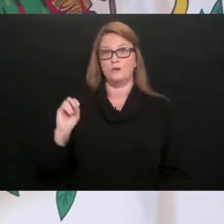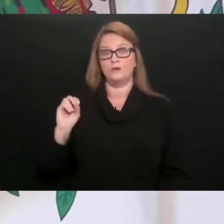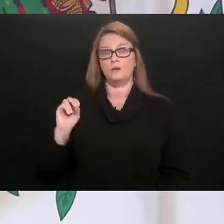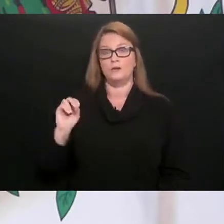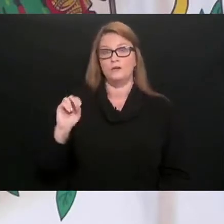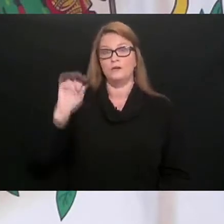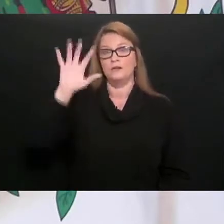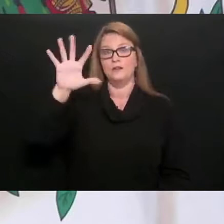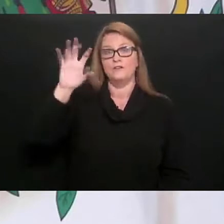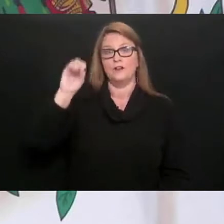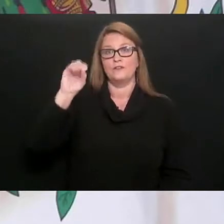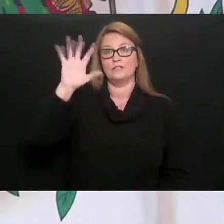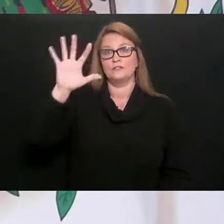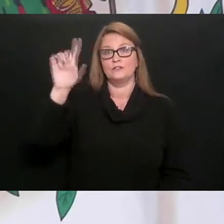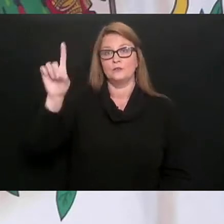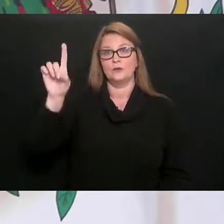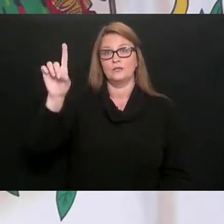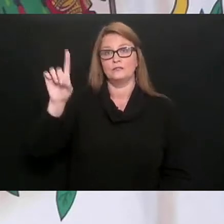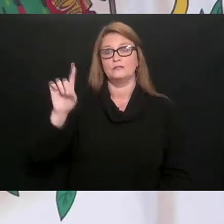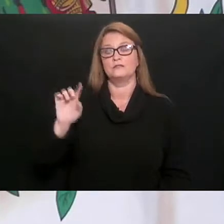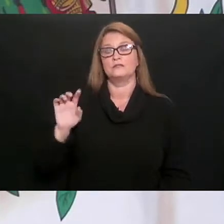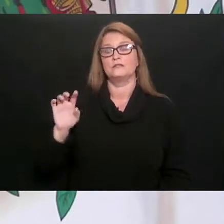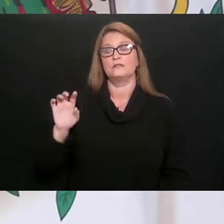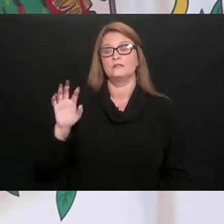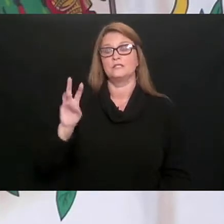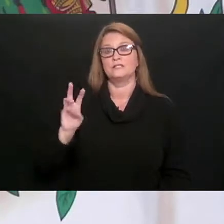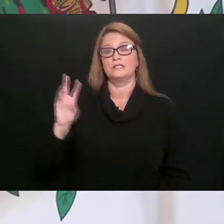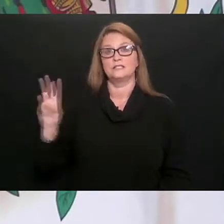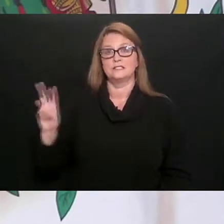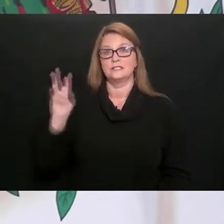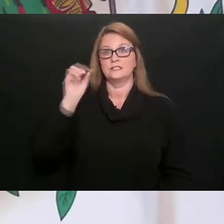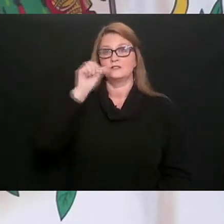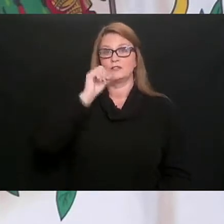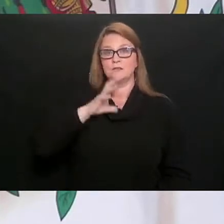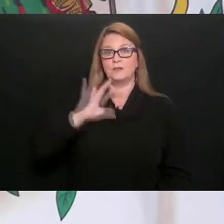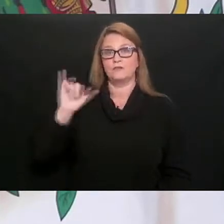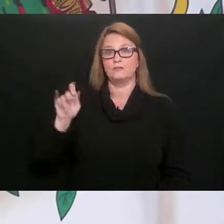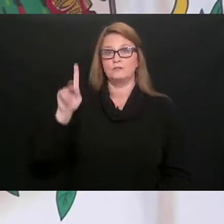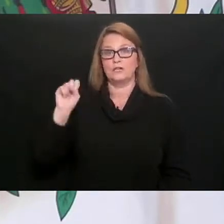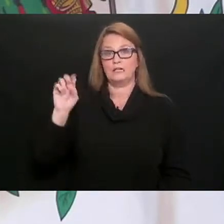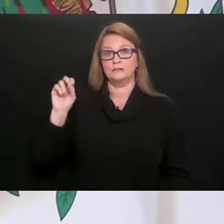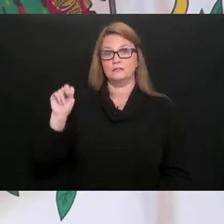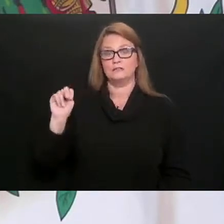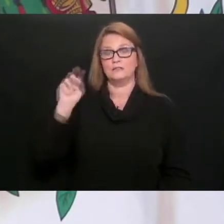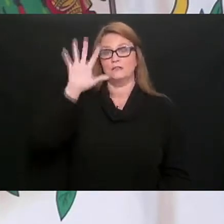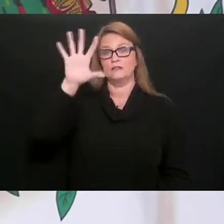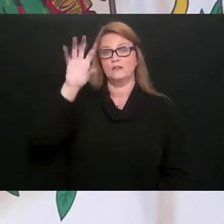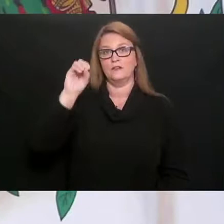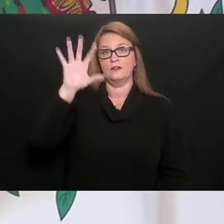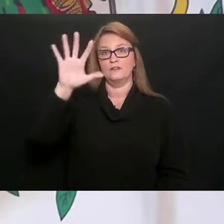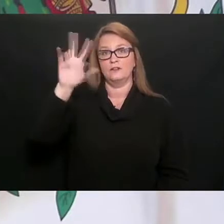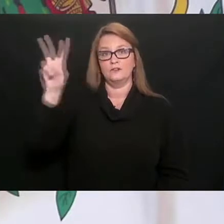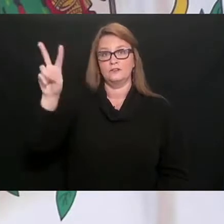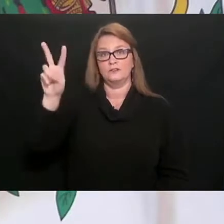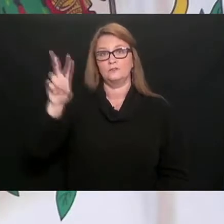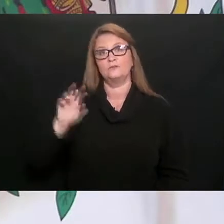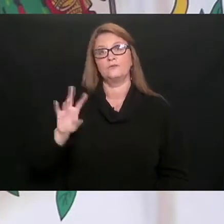The 5,051st death, a 66-year-old female from Jackson County. The 5,052nd